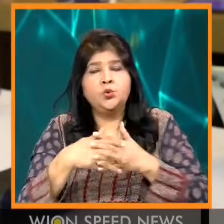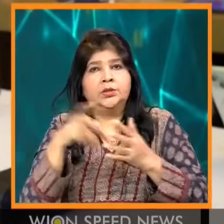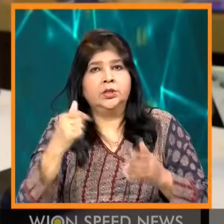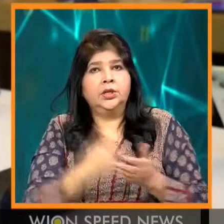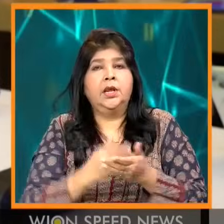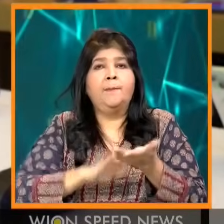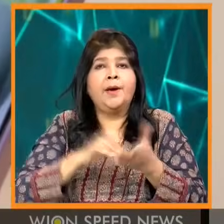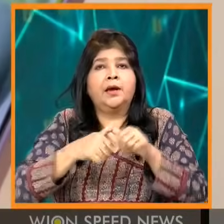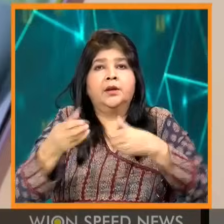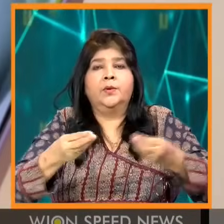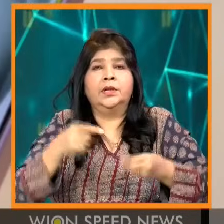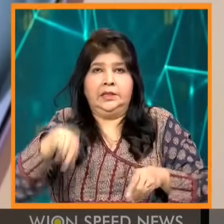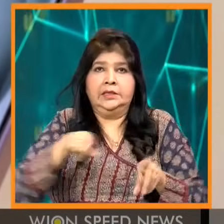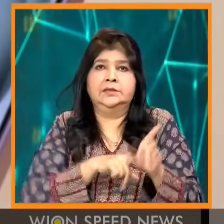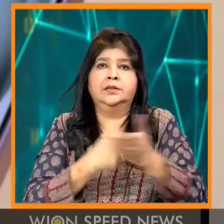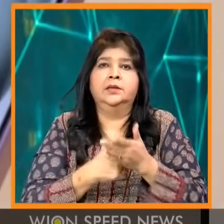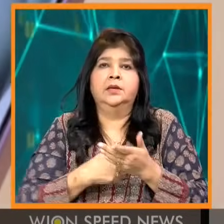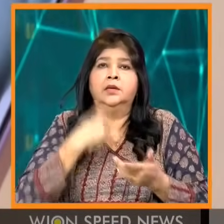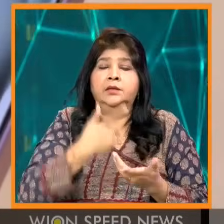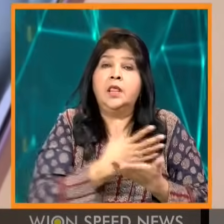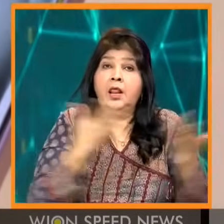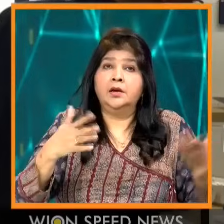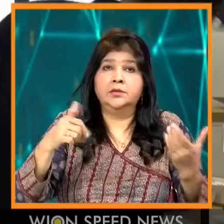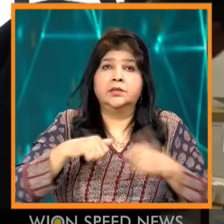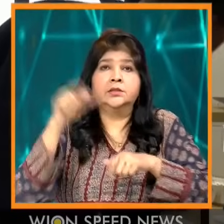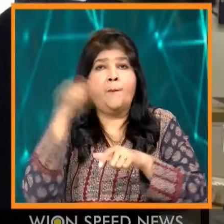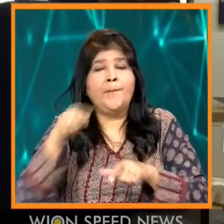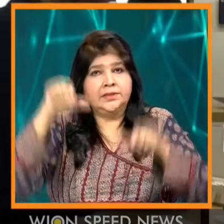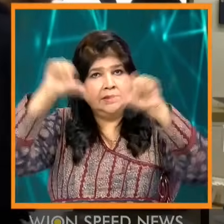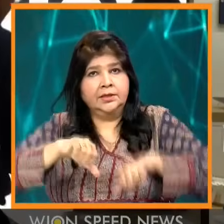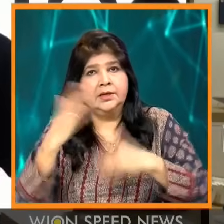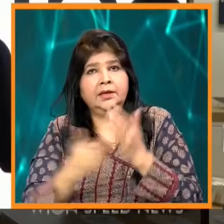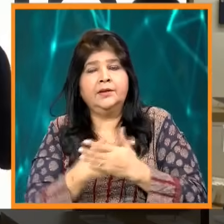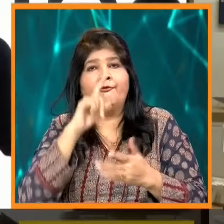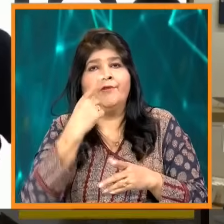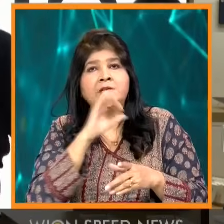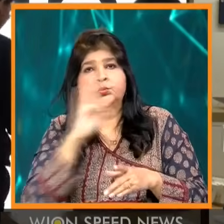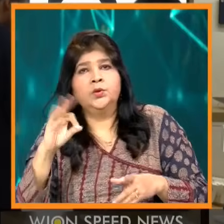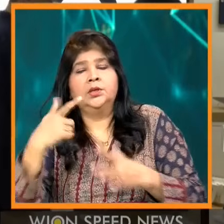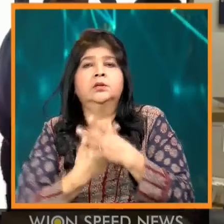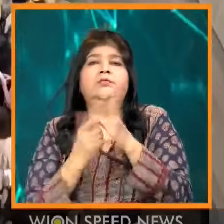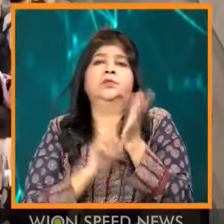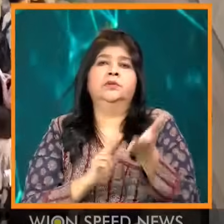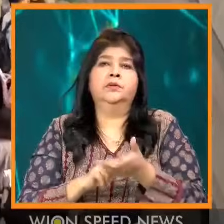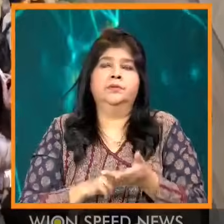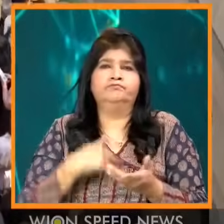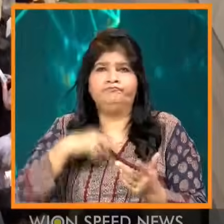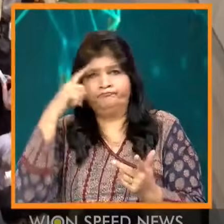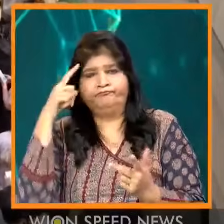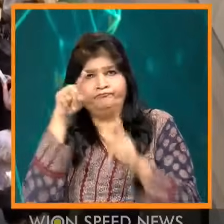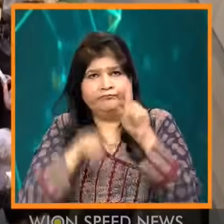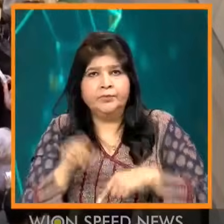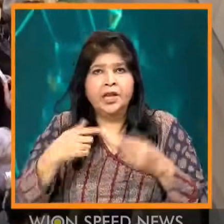market value so far in the year, experiencing its largest percentage decline in the first week of January. Now, analysts cite